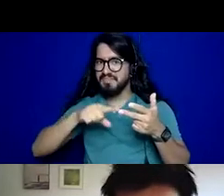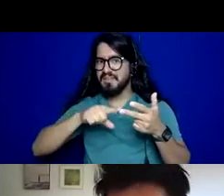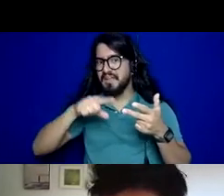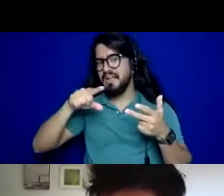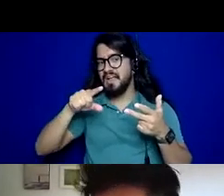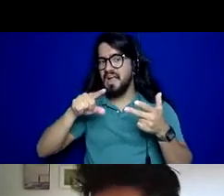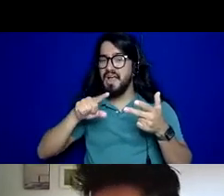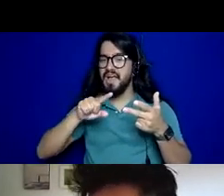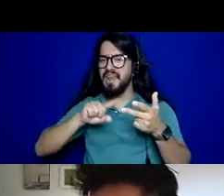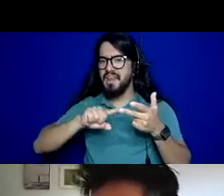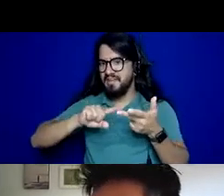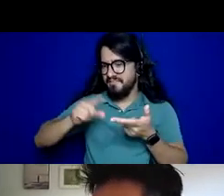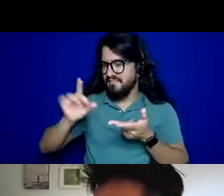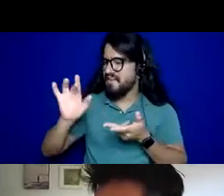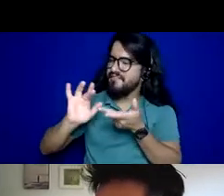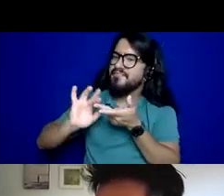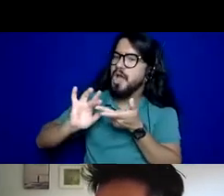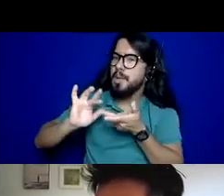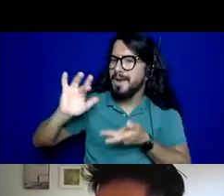sensor is really obvious on my computer.